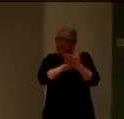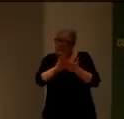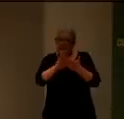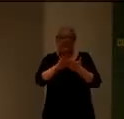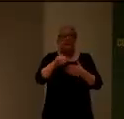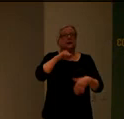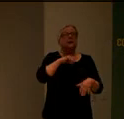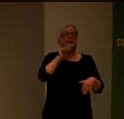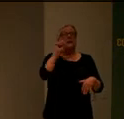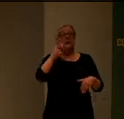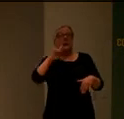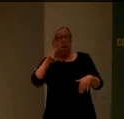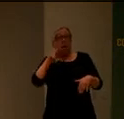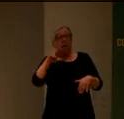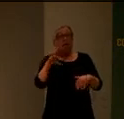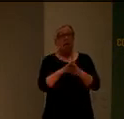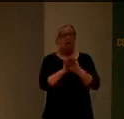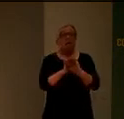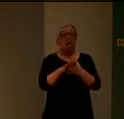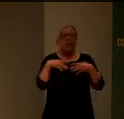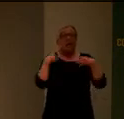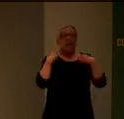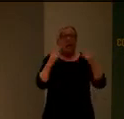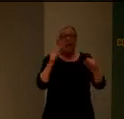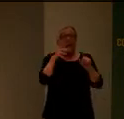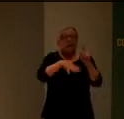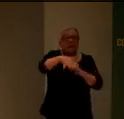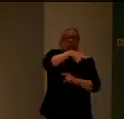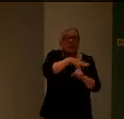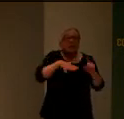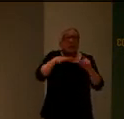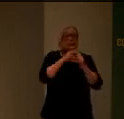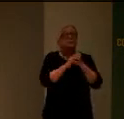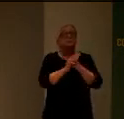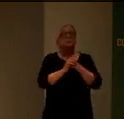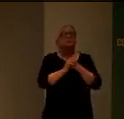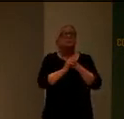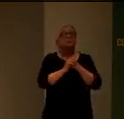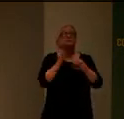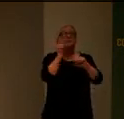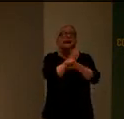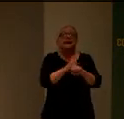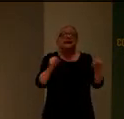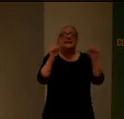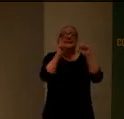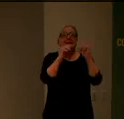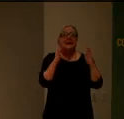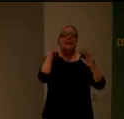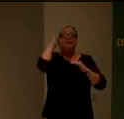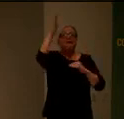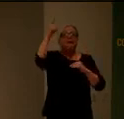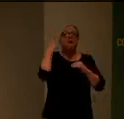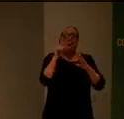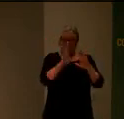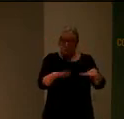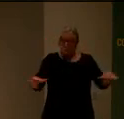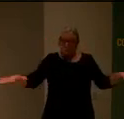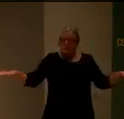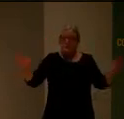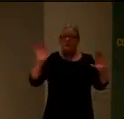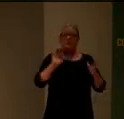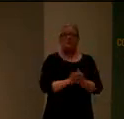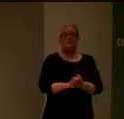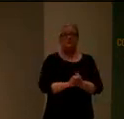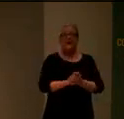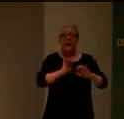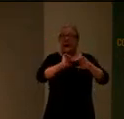healthy environment, a safe future for all the little ones in our lives.